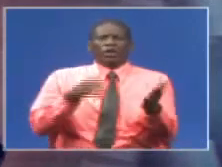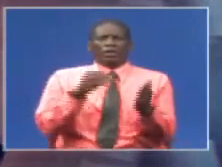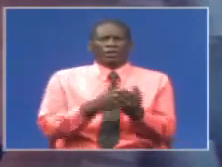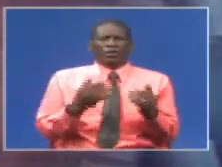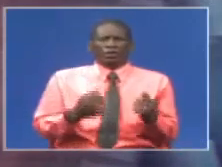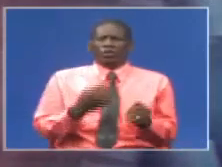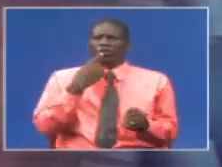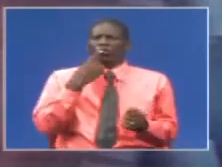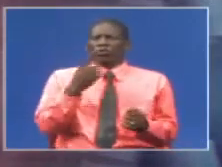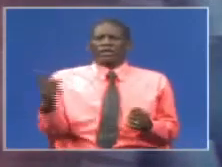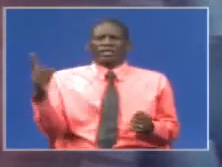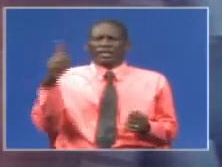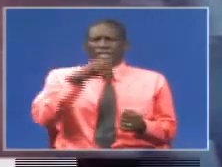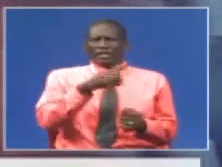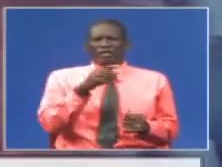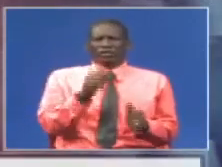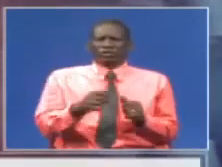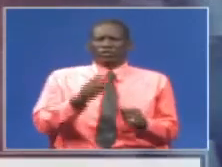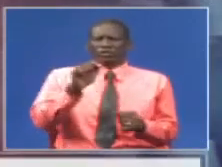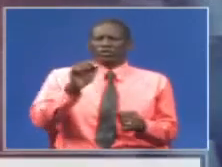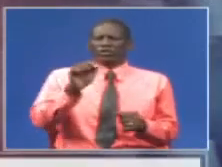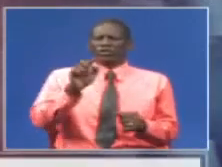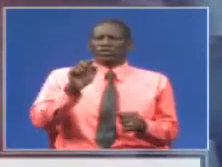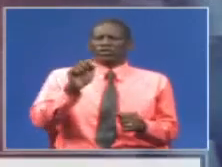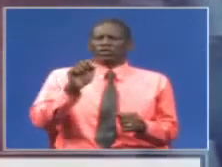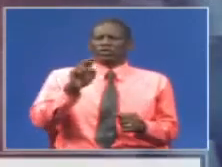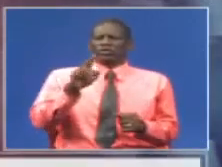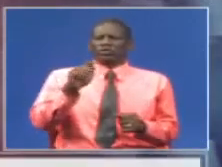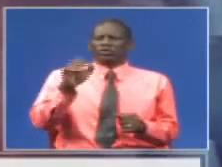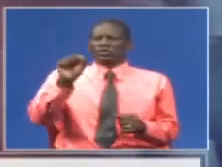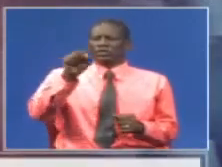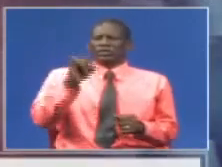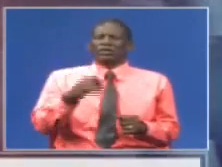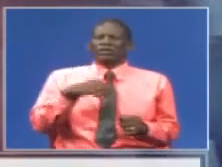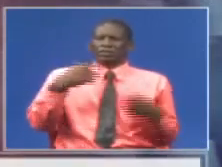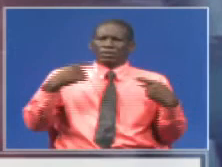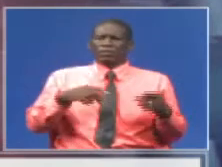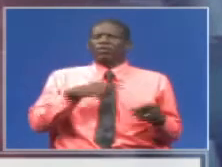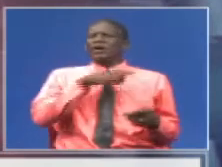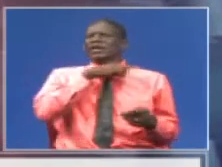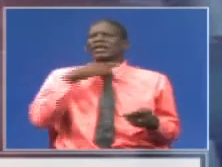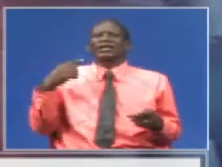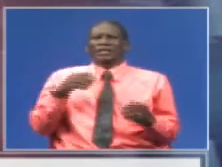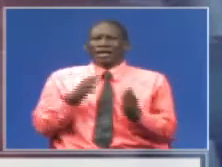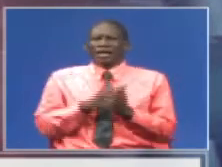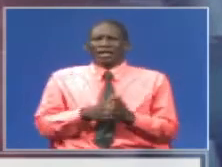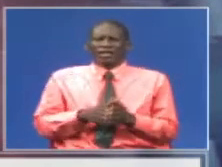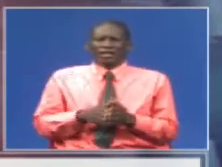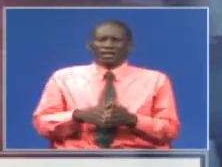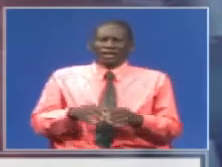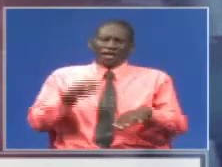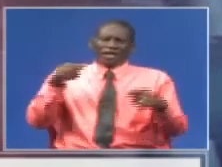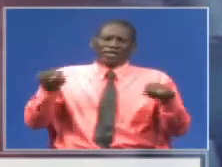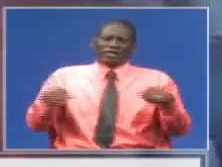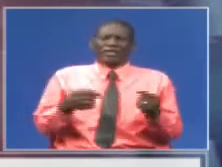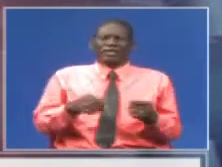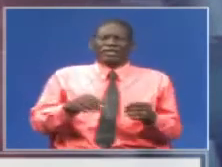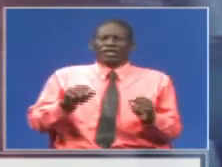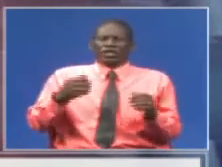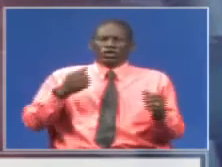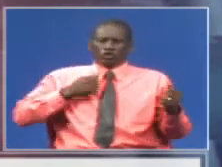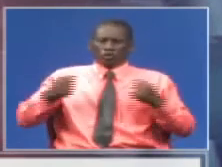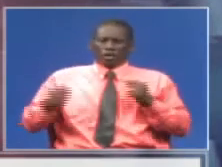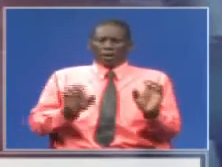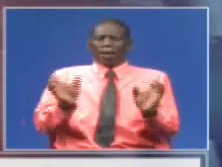The 100 days that the Tutsi people were butchered and maimed in Rwanda, the media has been documented as